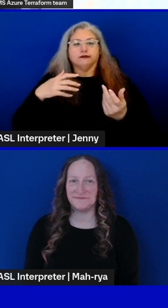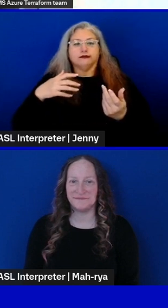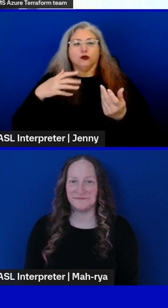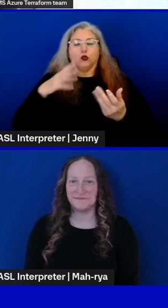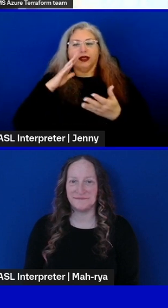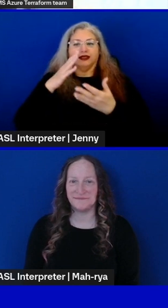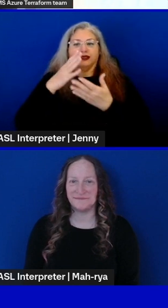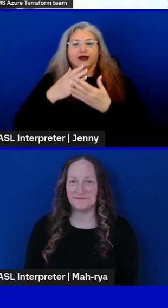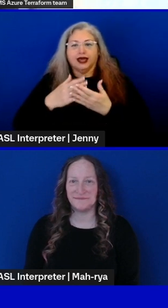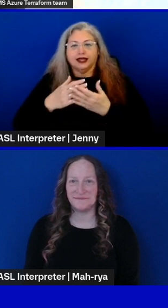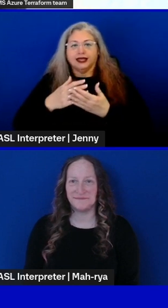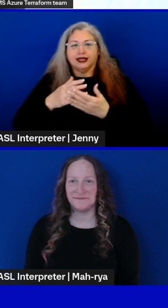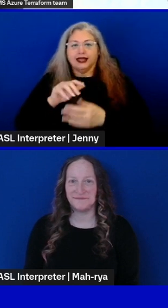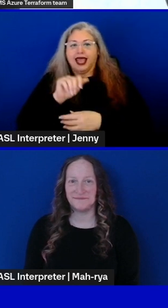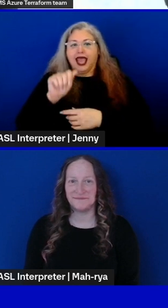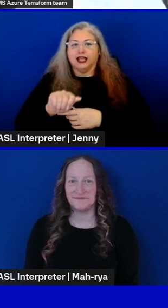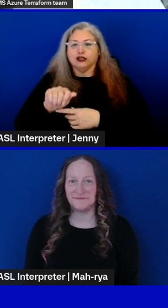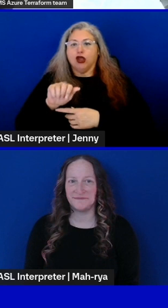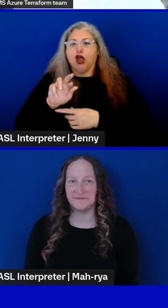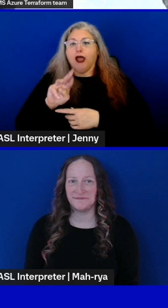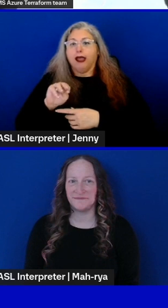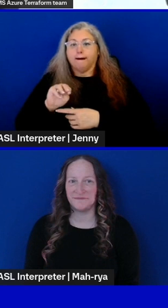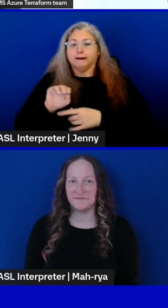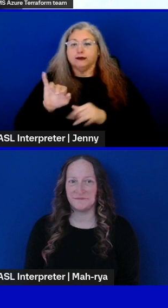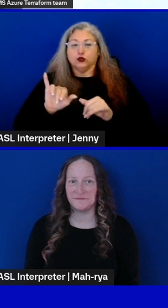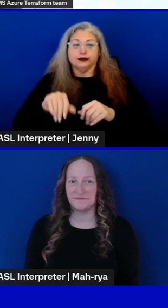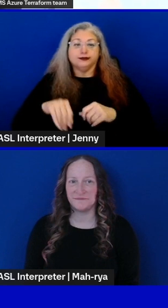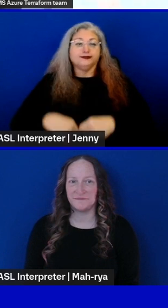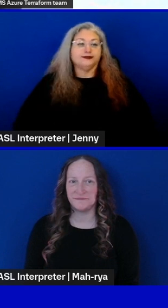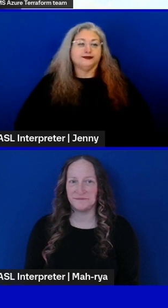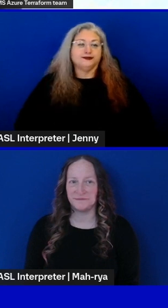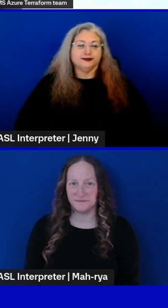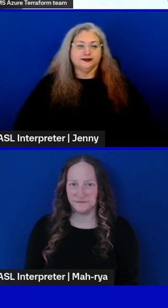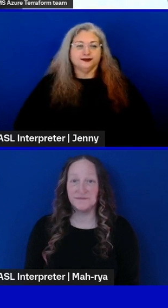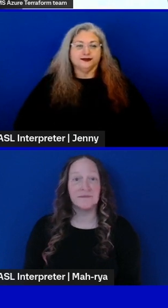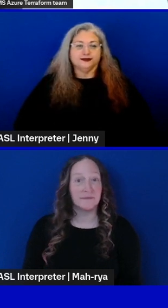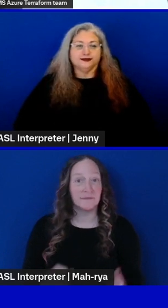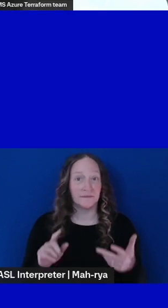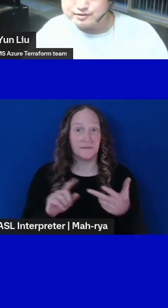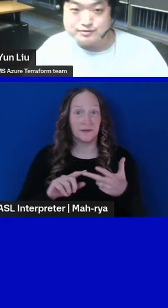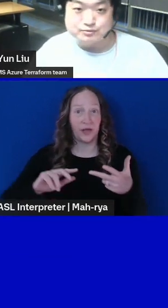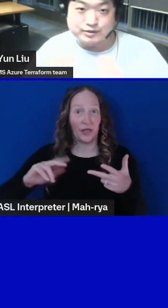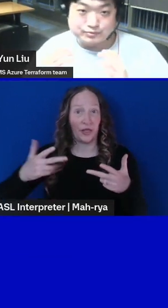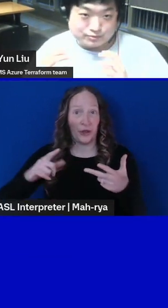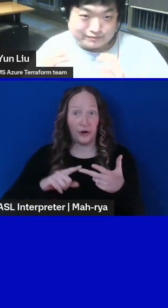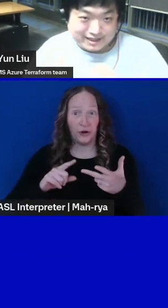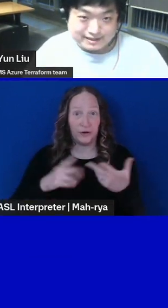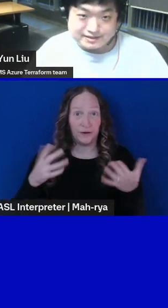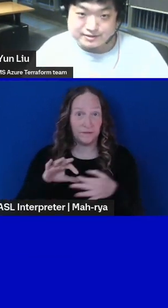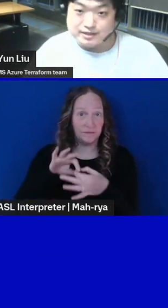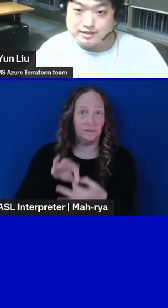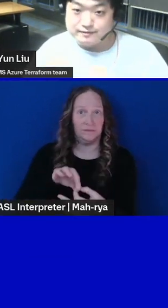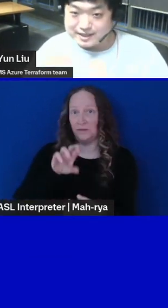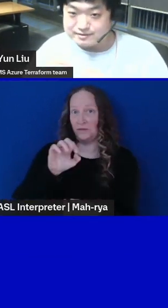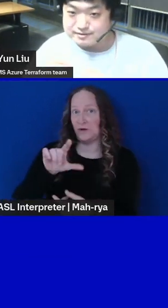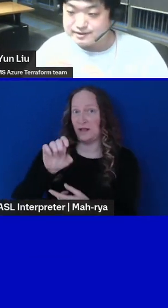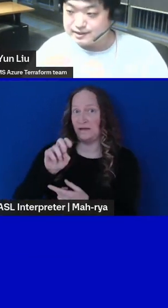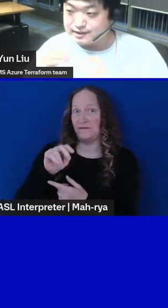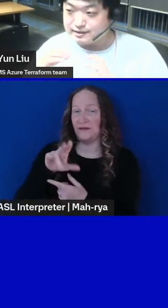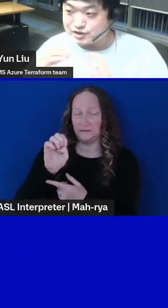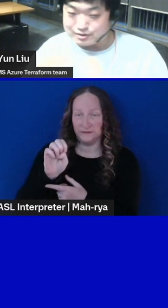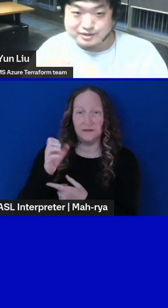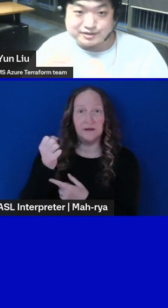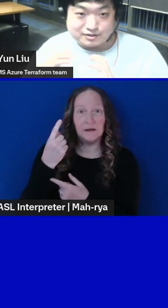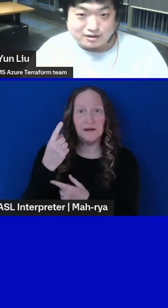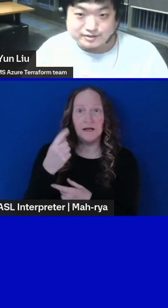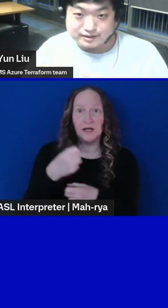validate the Azure RM syntax as well. So the third one is relevance. So we will validate whether